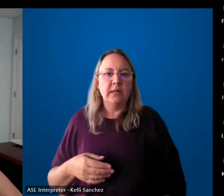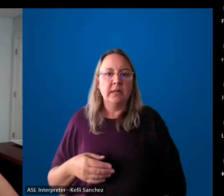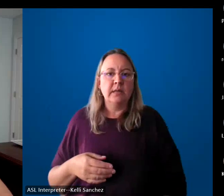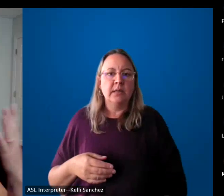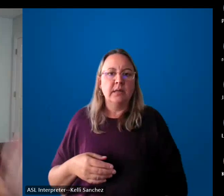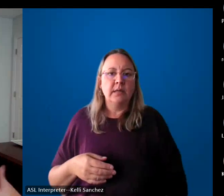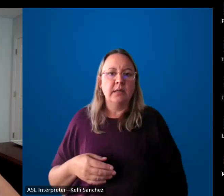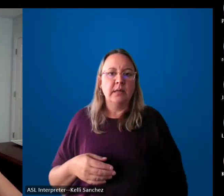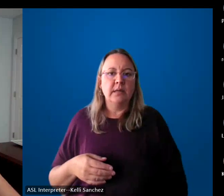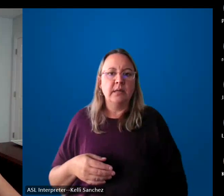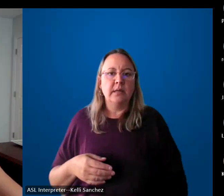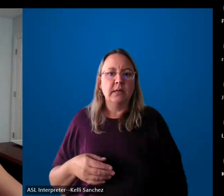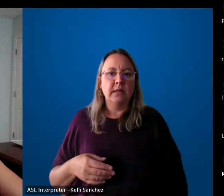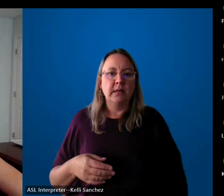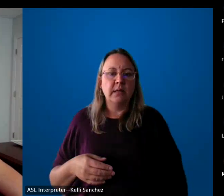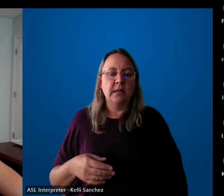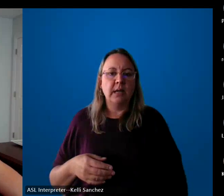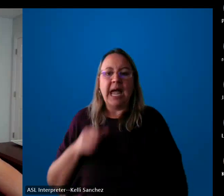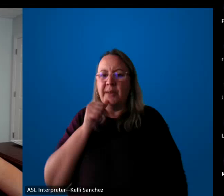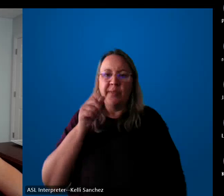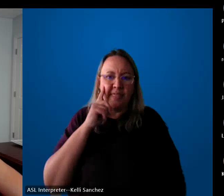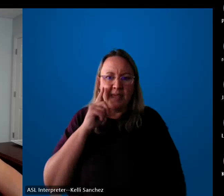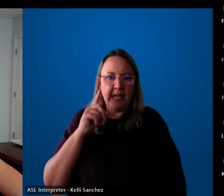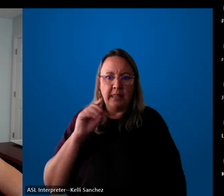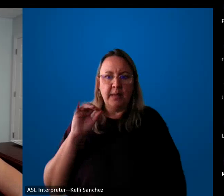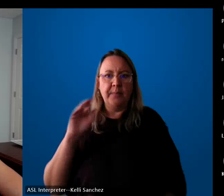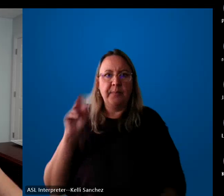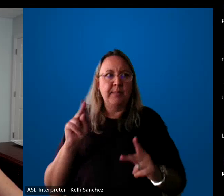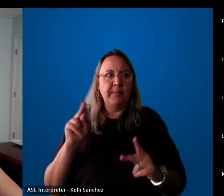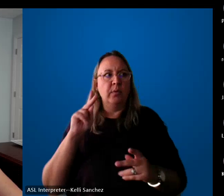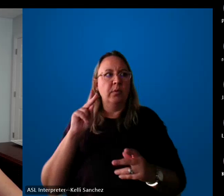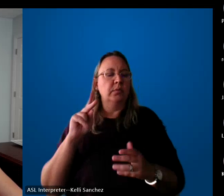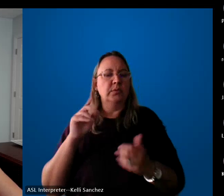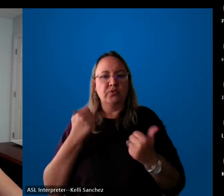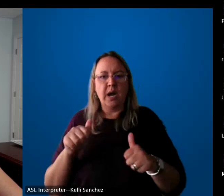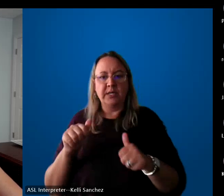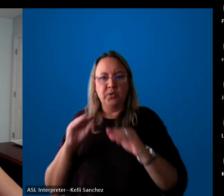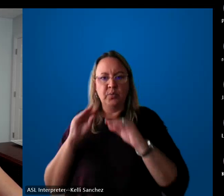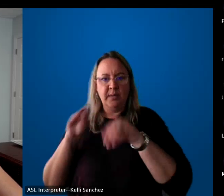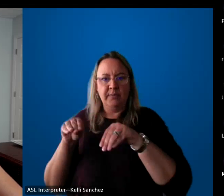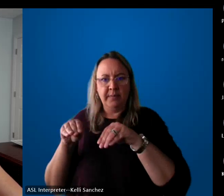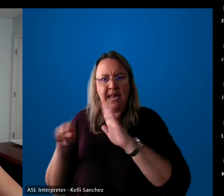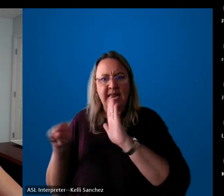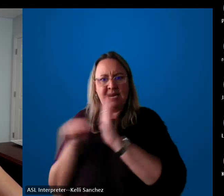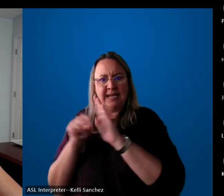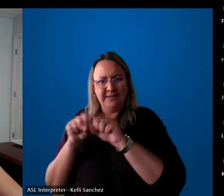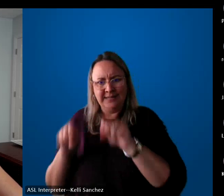ever, I hope anyway, right? I don't believe that. I believe that,